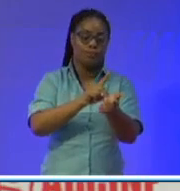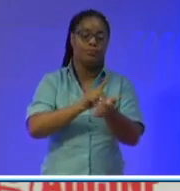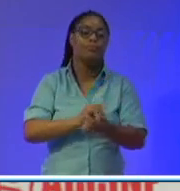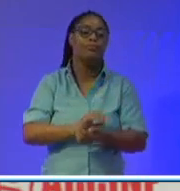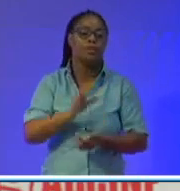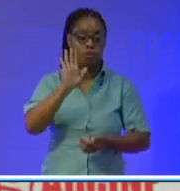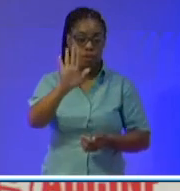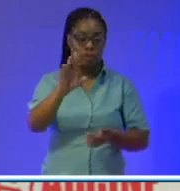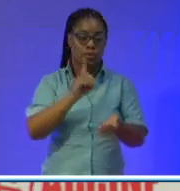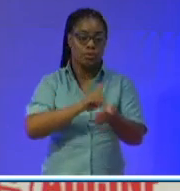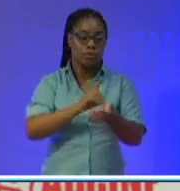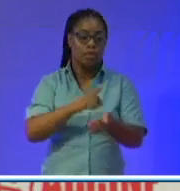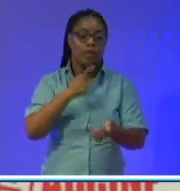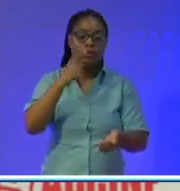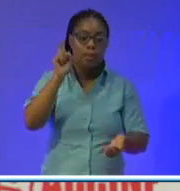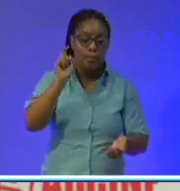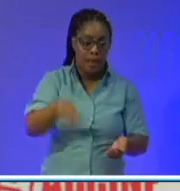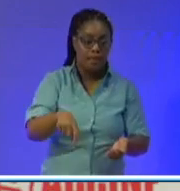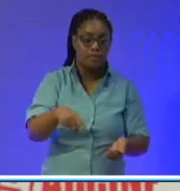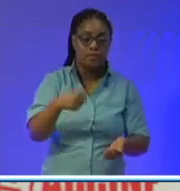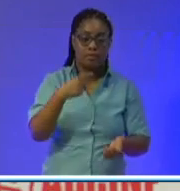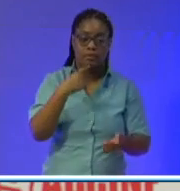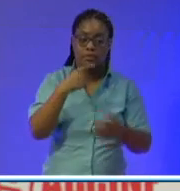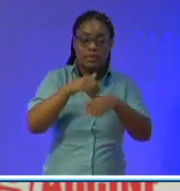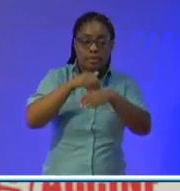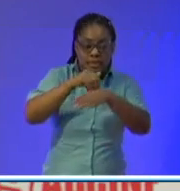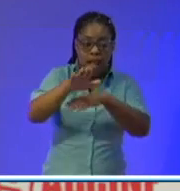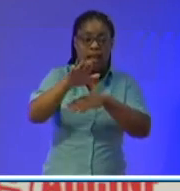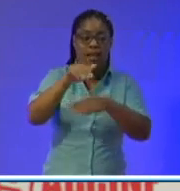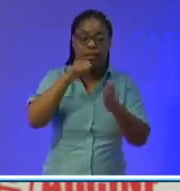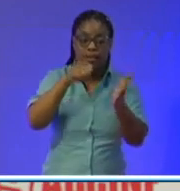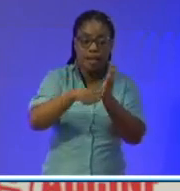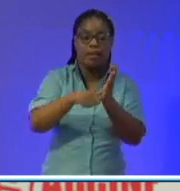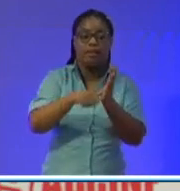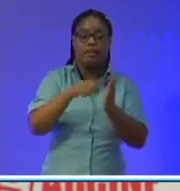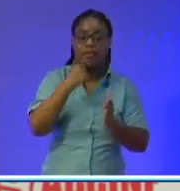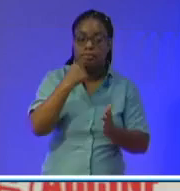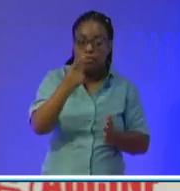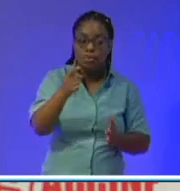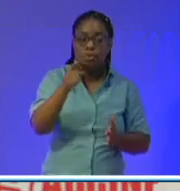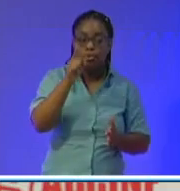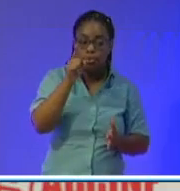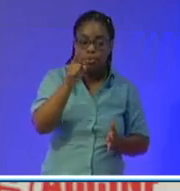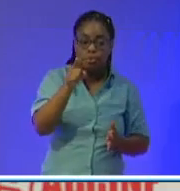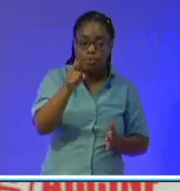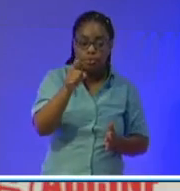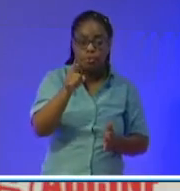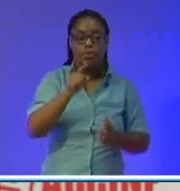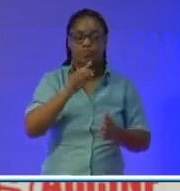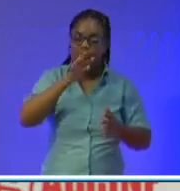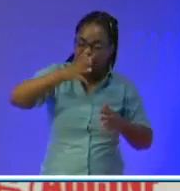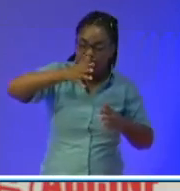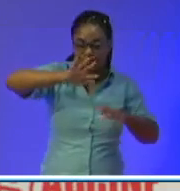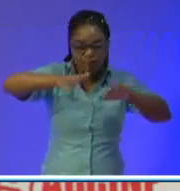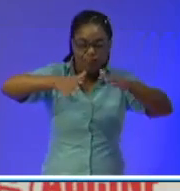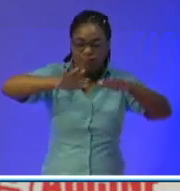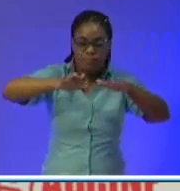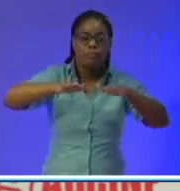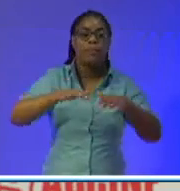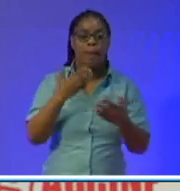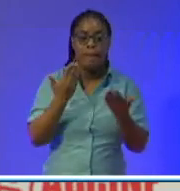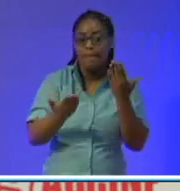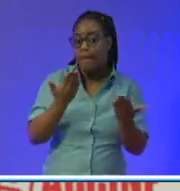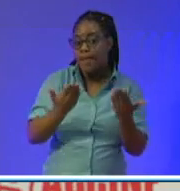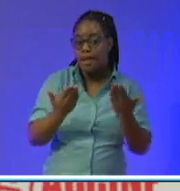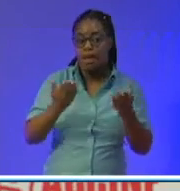stating that you are moderately to severely immunocompromised, and I will go through the stage just now. For the